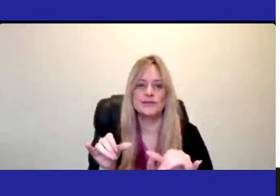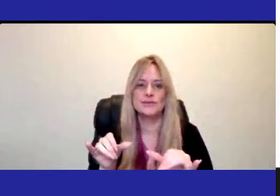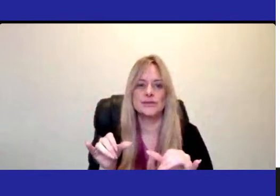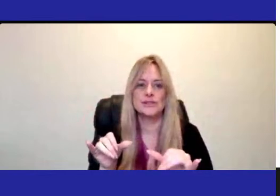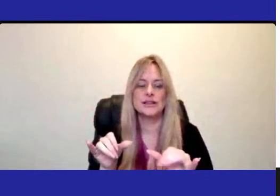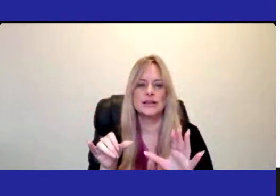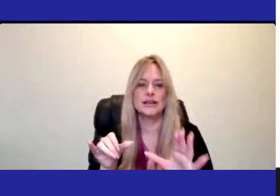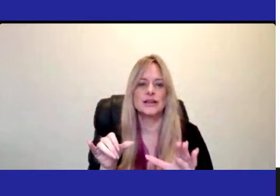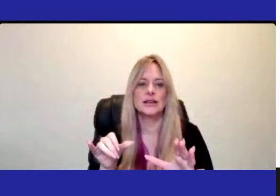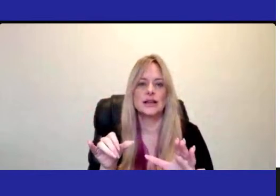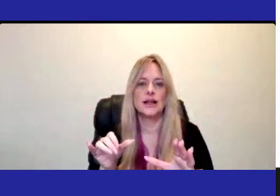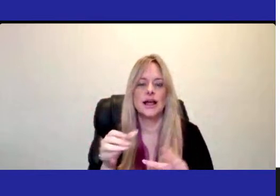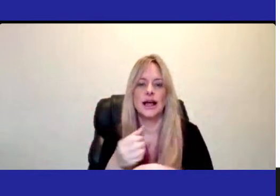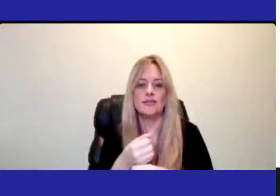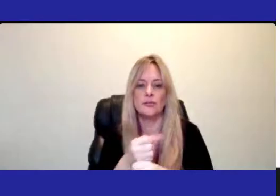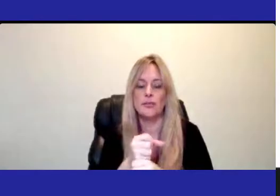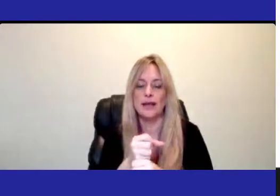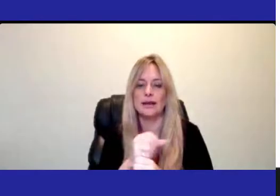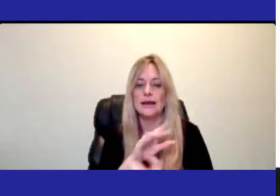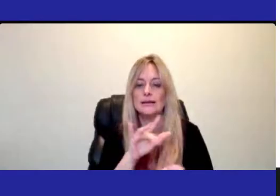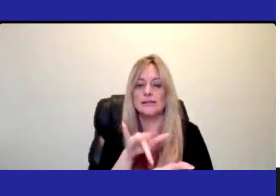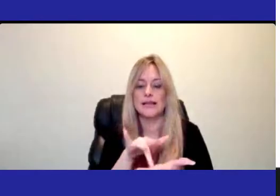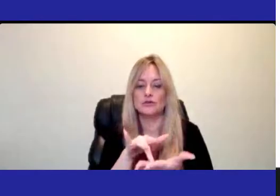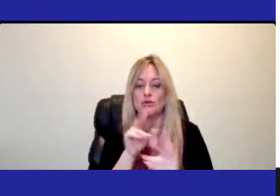created a central monitoring system